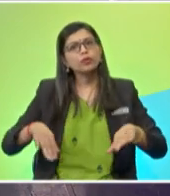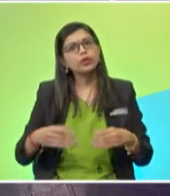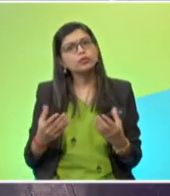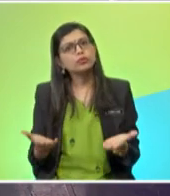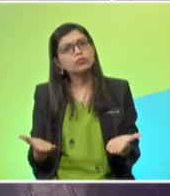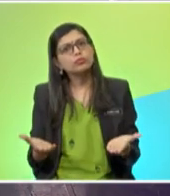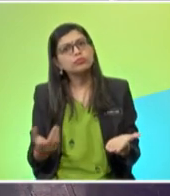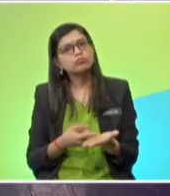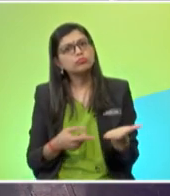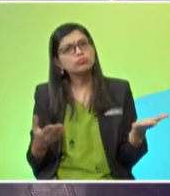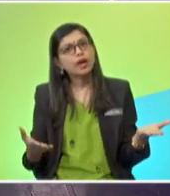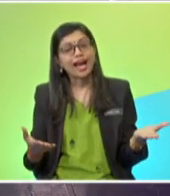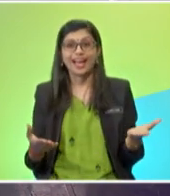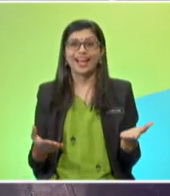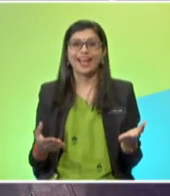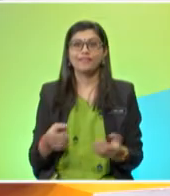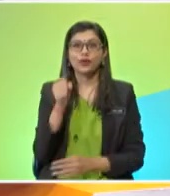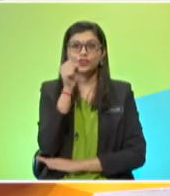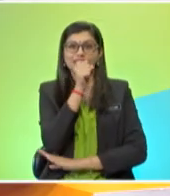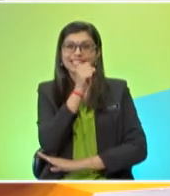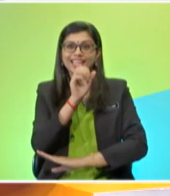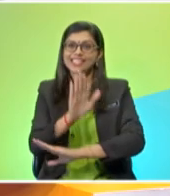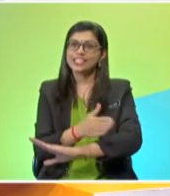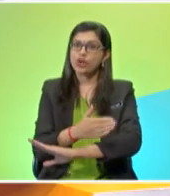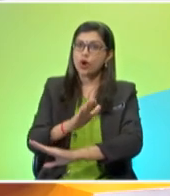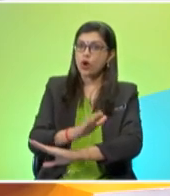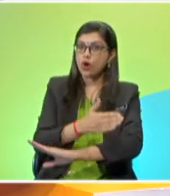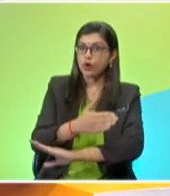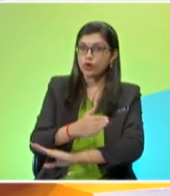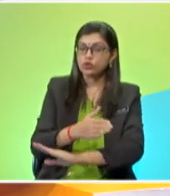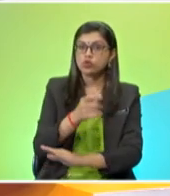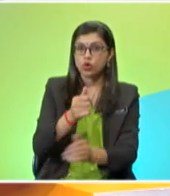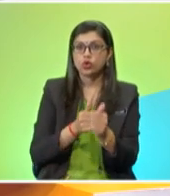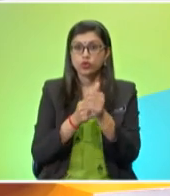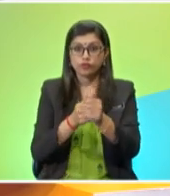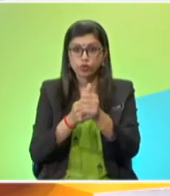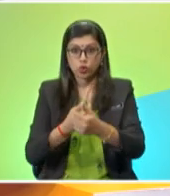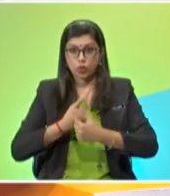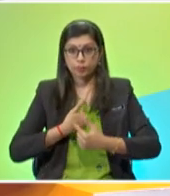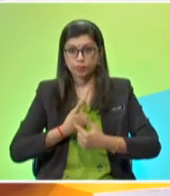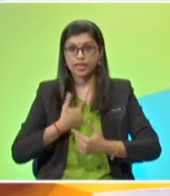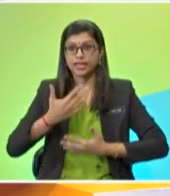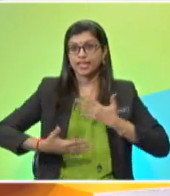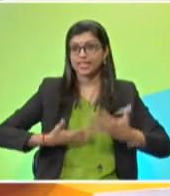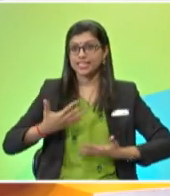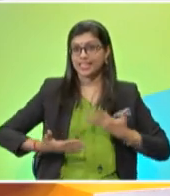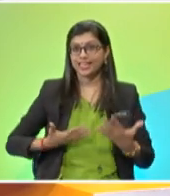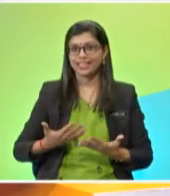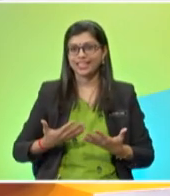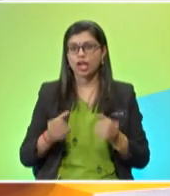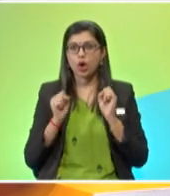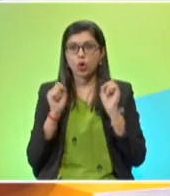song. Ah, and we are going to make some movement. Ah, according to the lyrics. Oh. Okay, I'll show you.